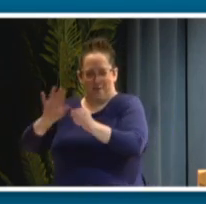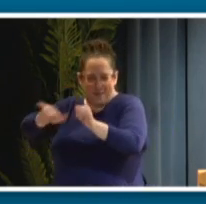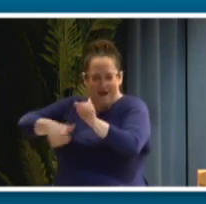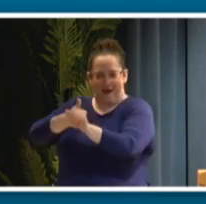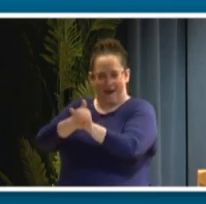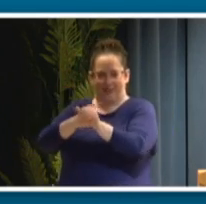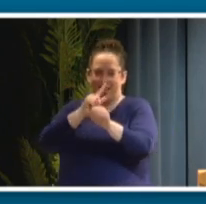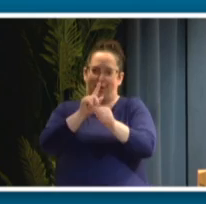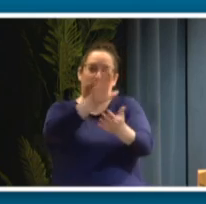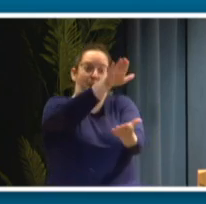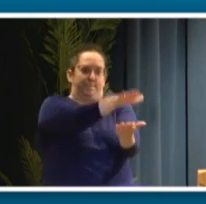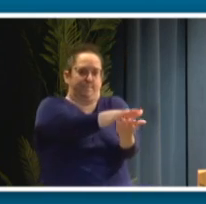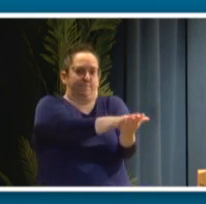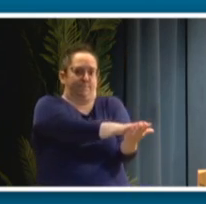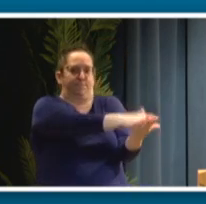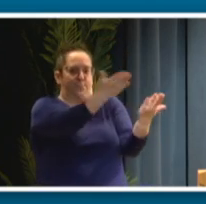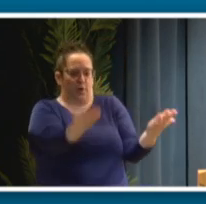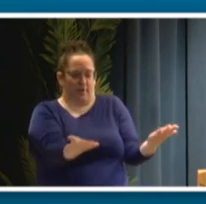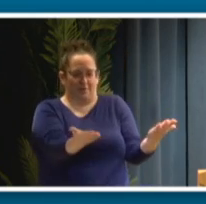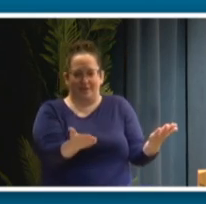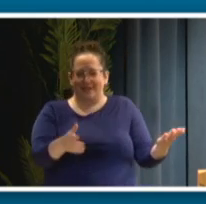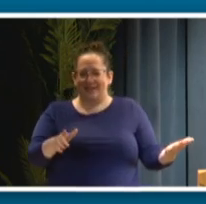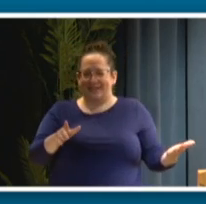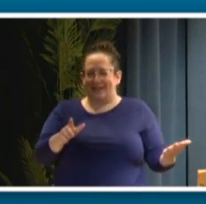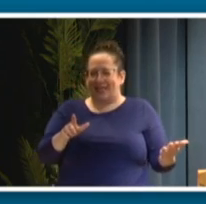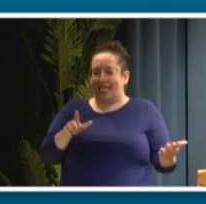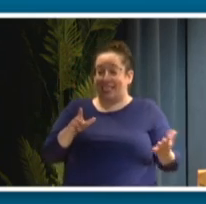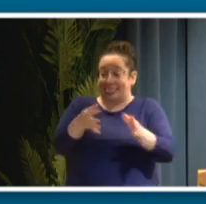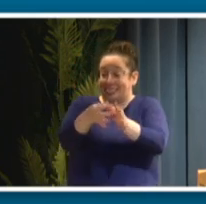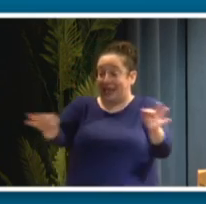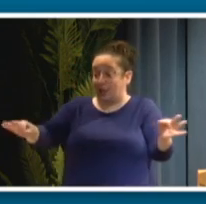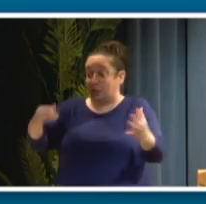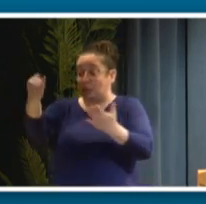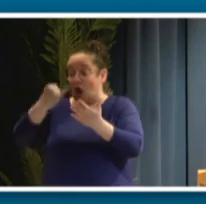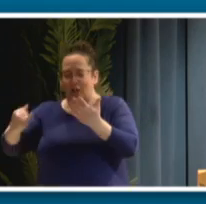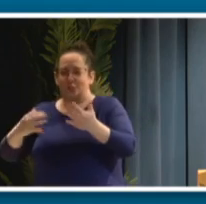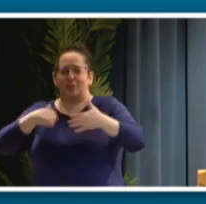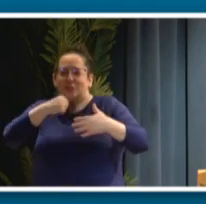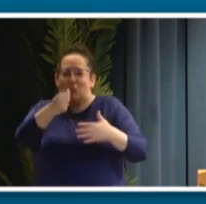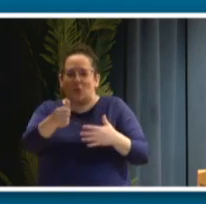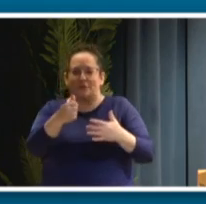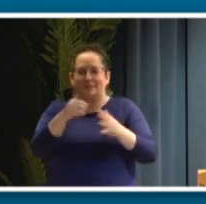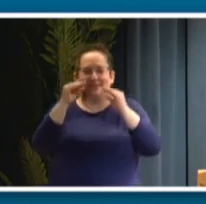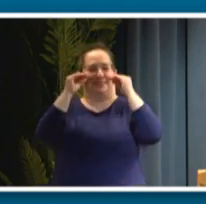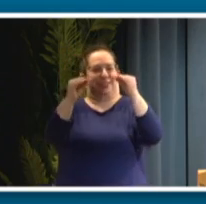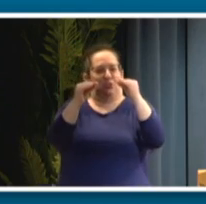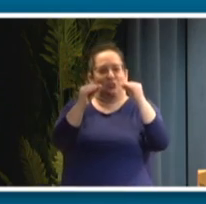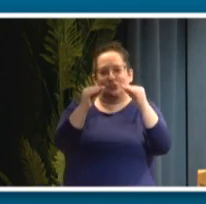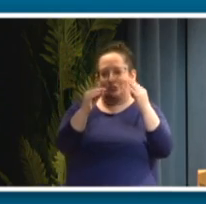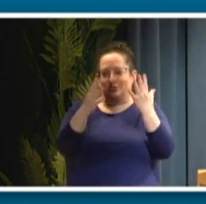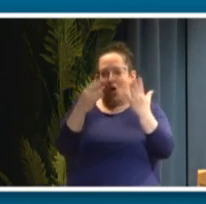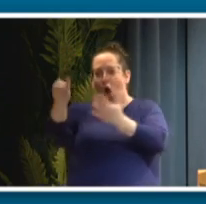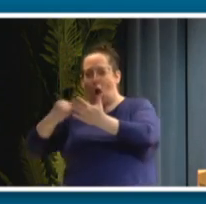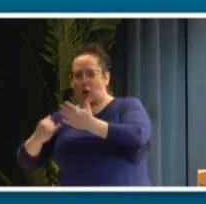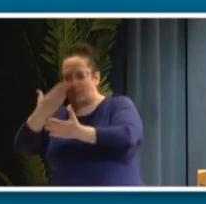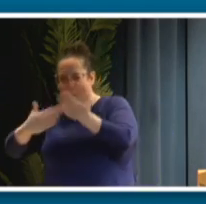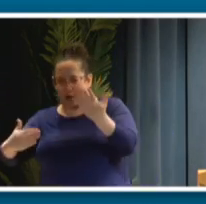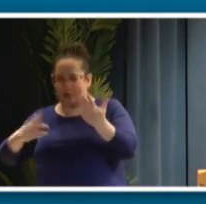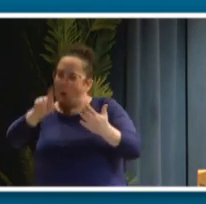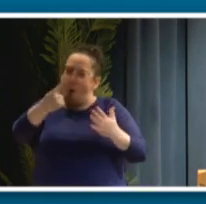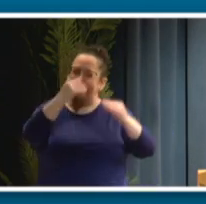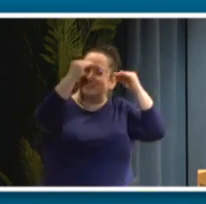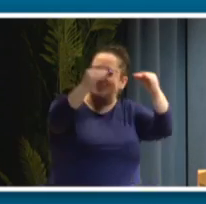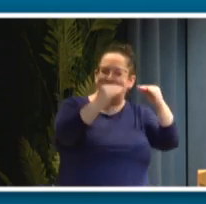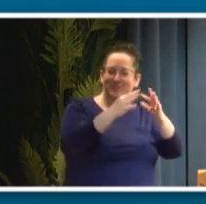by any means, right? Yeah. It's language arts, but we only teach language. We don't teach art. Ooh. Let's lean into the art part. I love it. Which is the